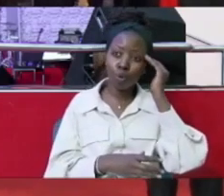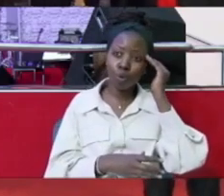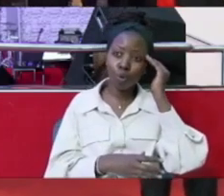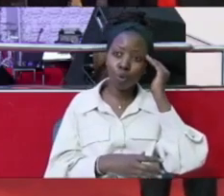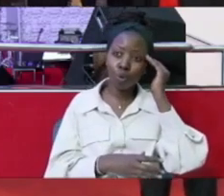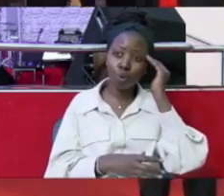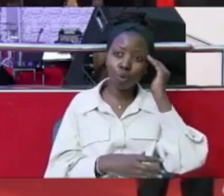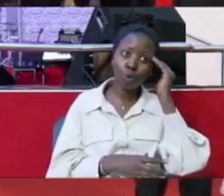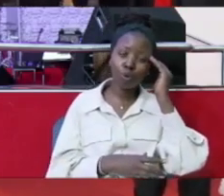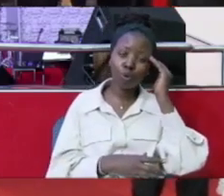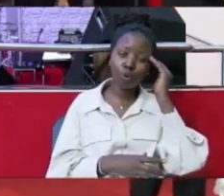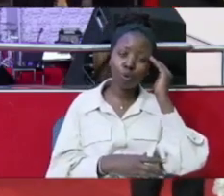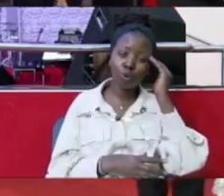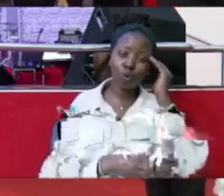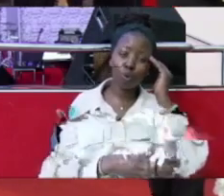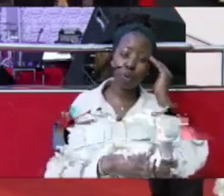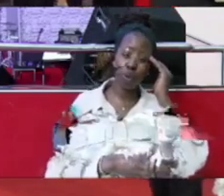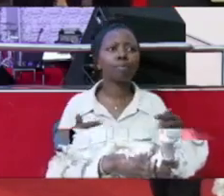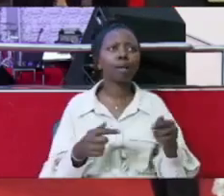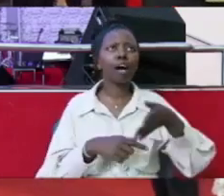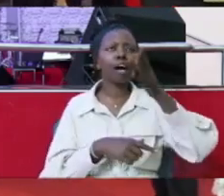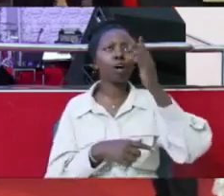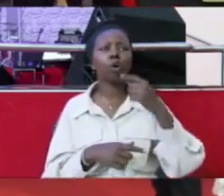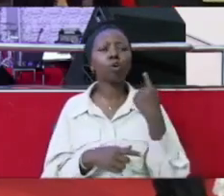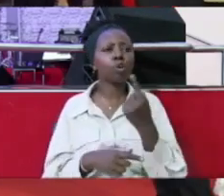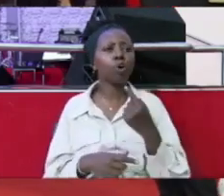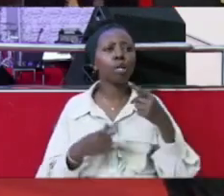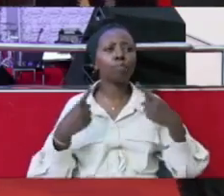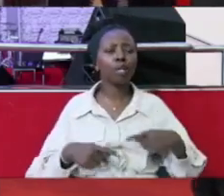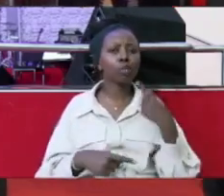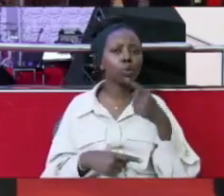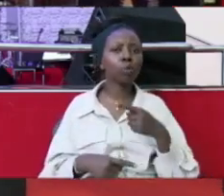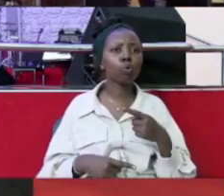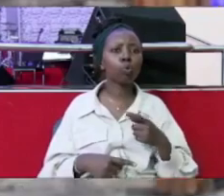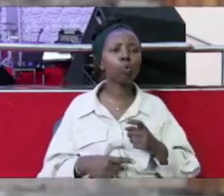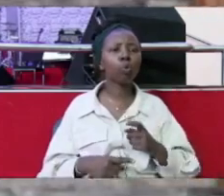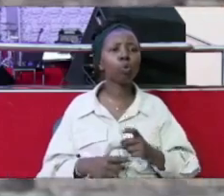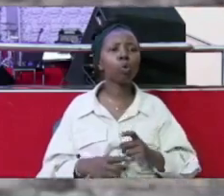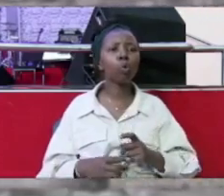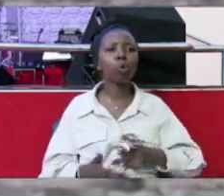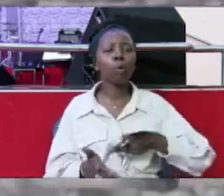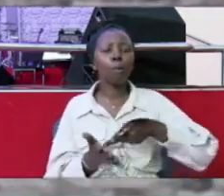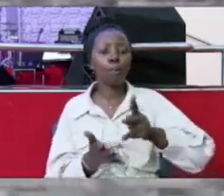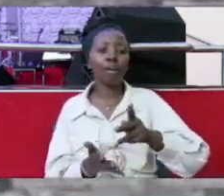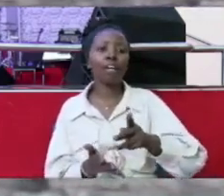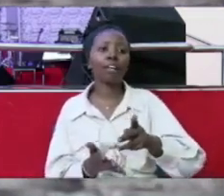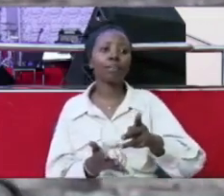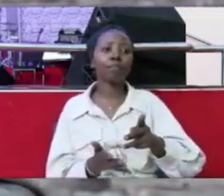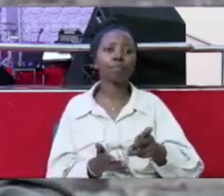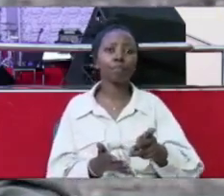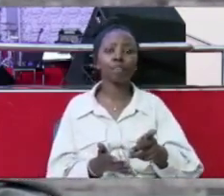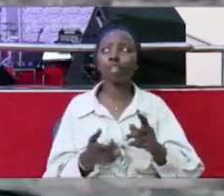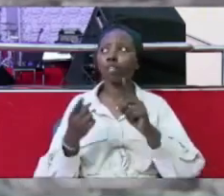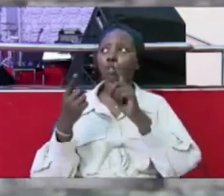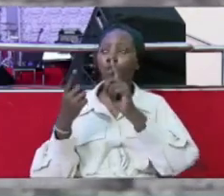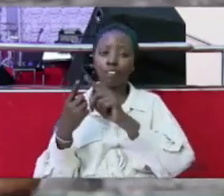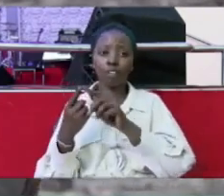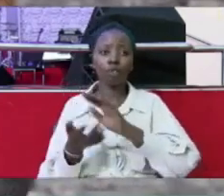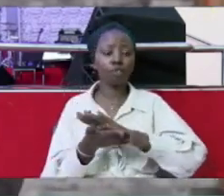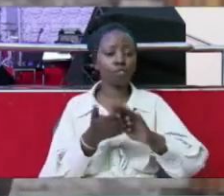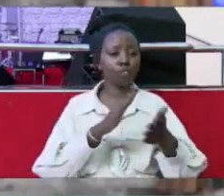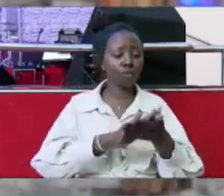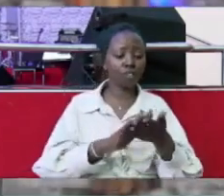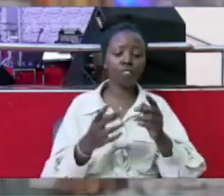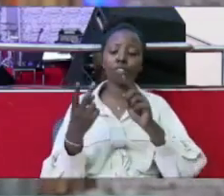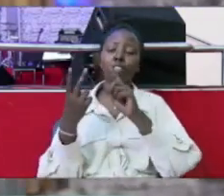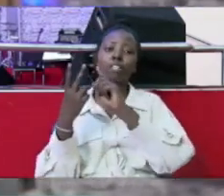unaamini kwamba Mungu ndiye mwenye kulipisha kisasi. And then the second point, the first thing we have said is forgiveness. Jambo la kwanza tukasema ni kusameheana. The